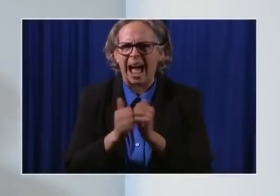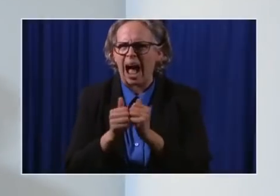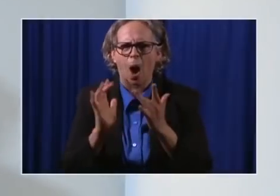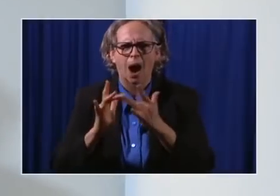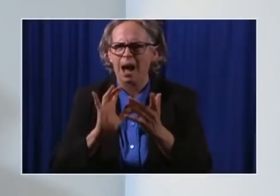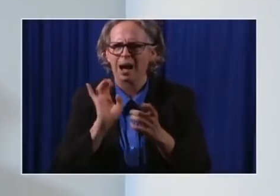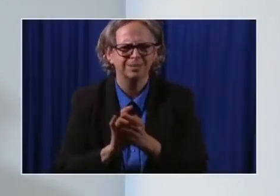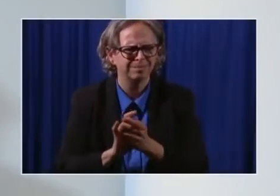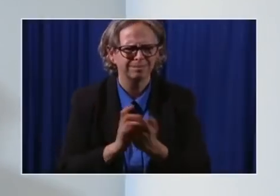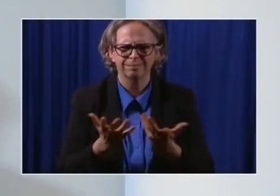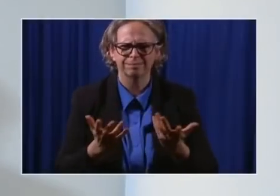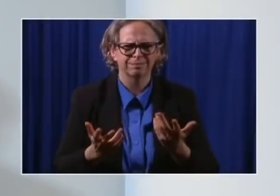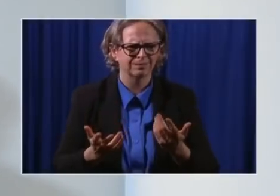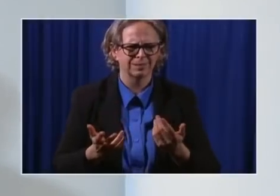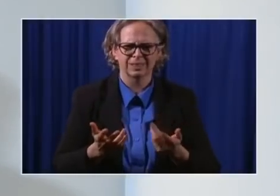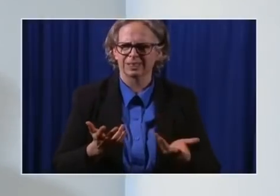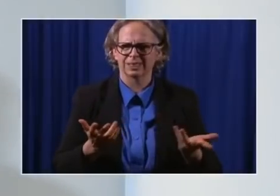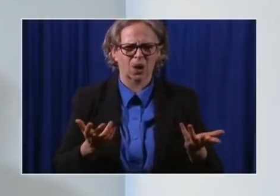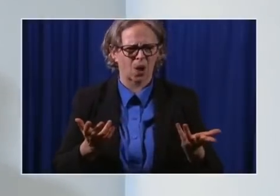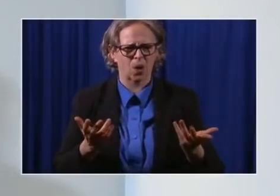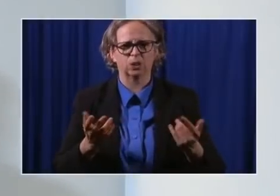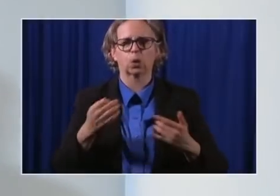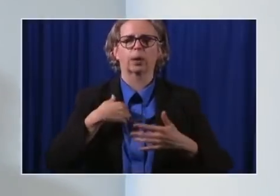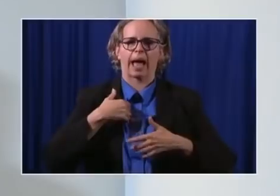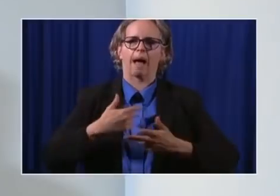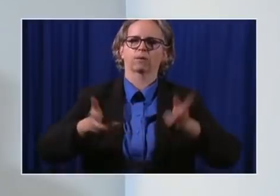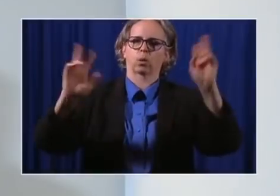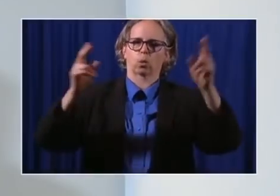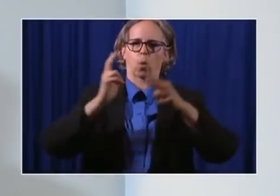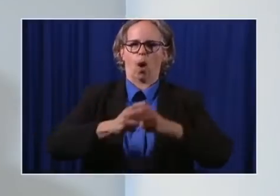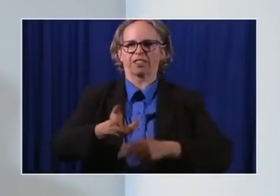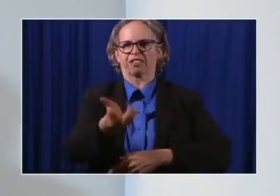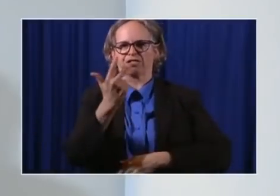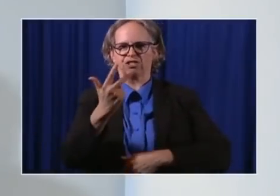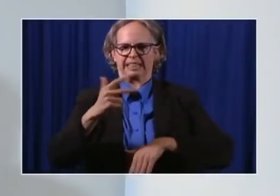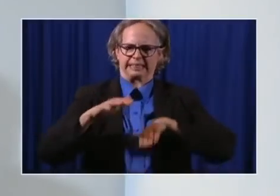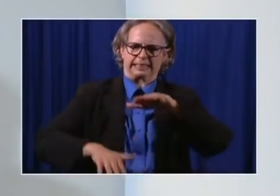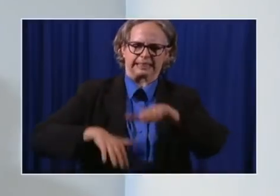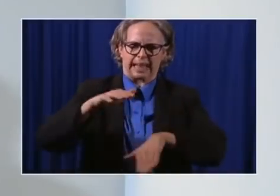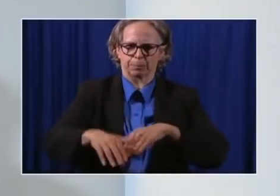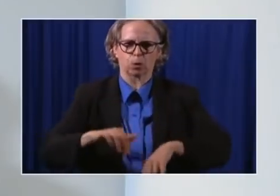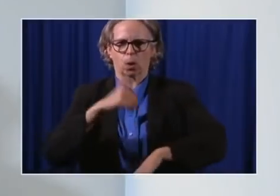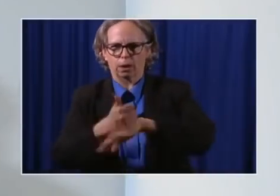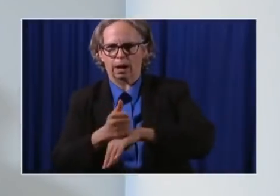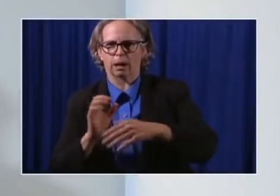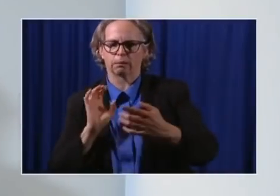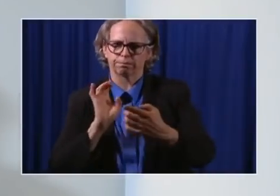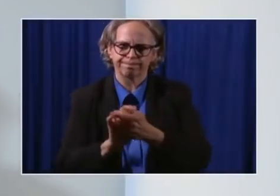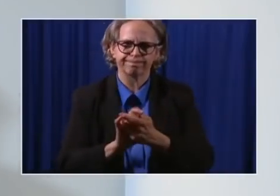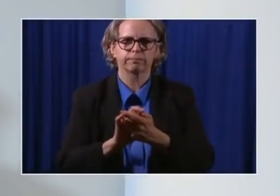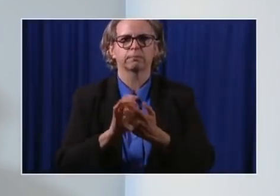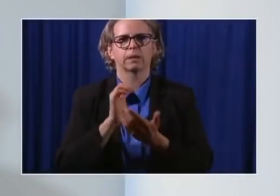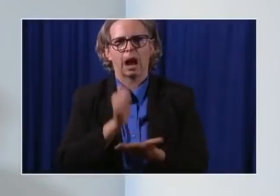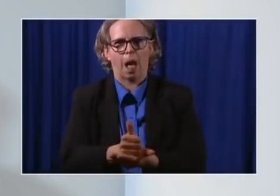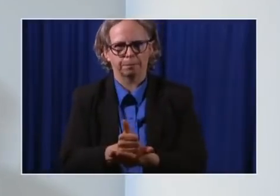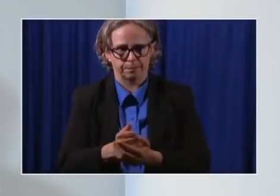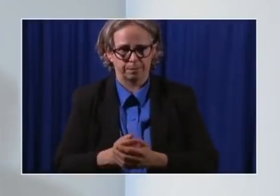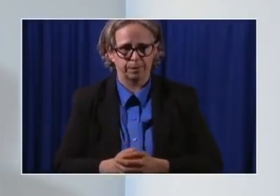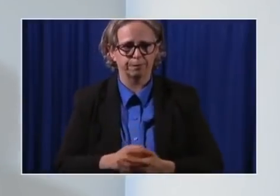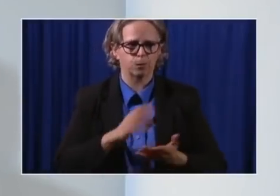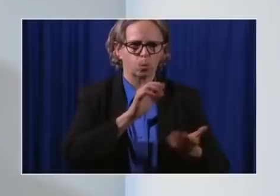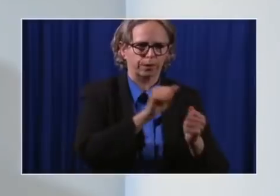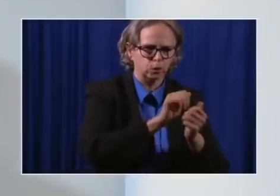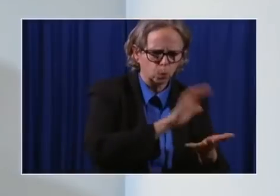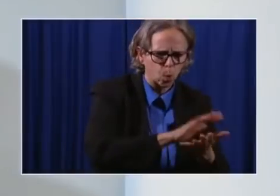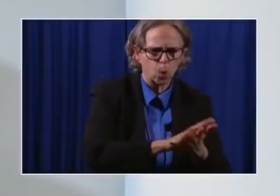those families who are most in need. And we're also building an efficient process to expand broadband across the state. We wanted to make sure that we